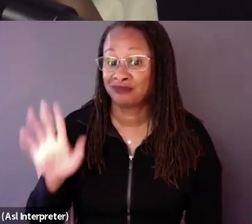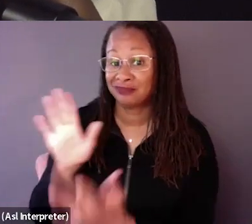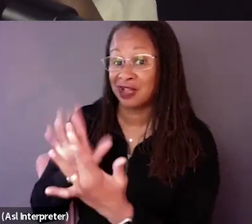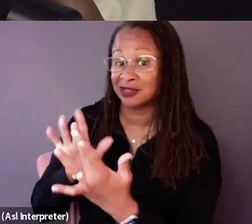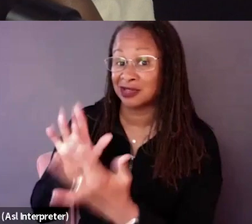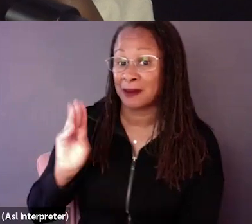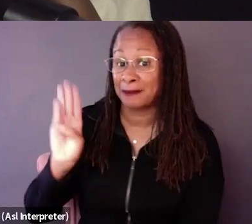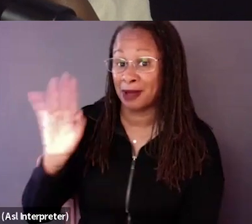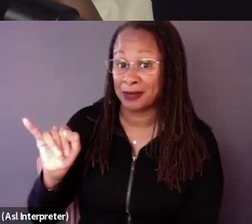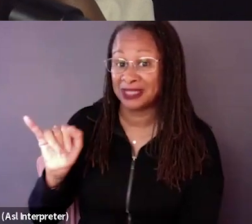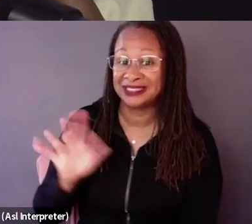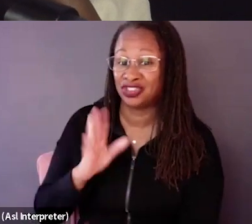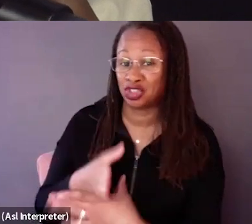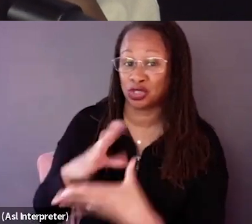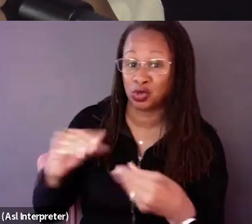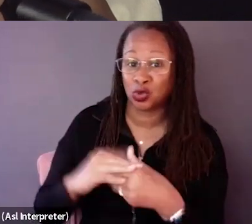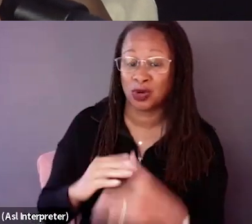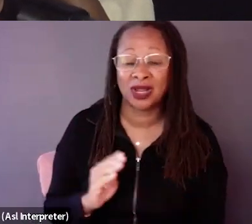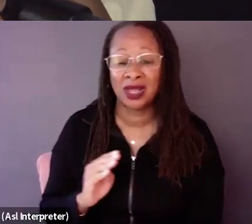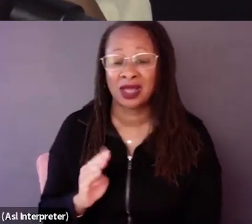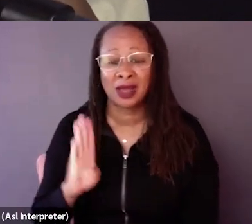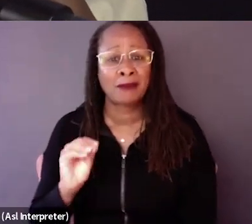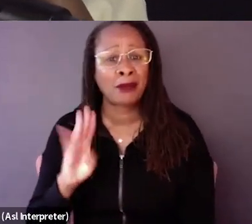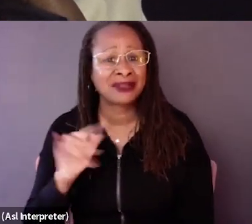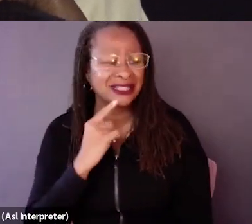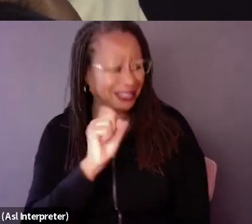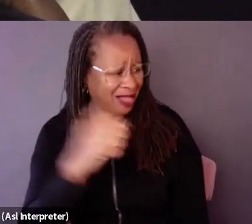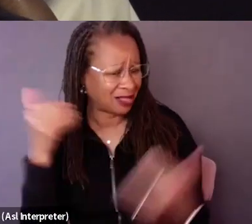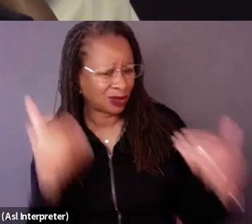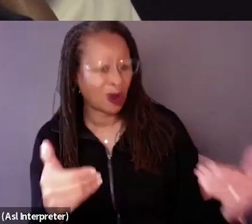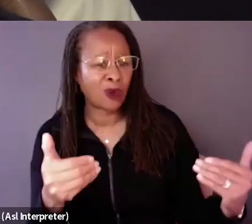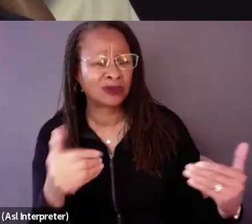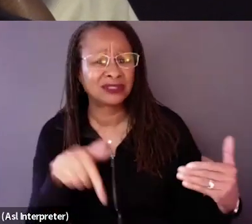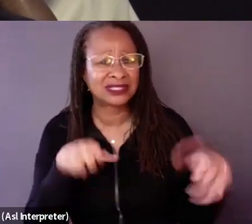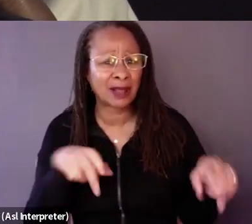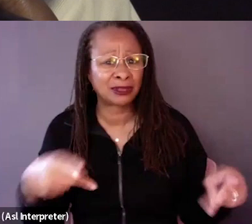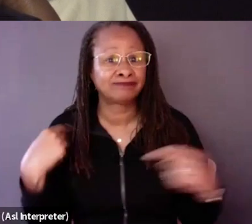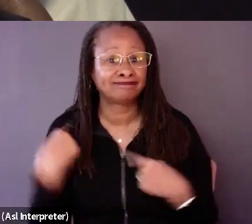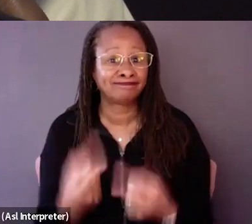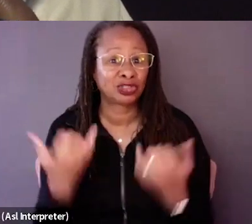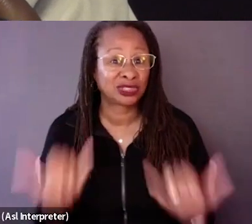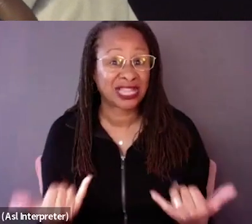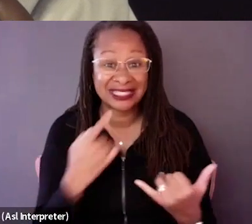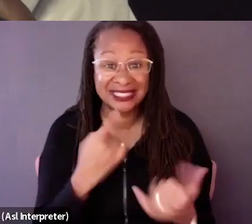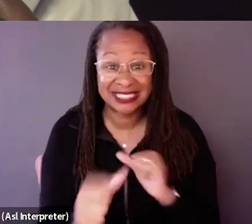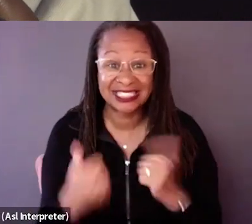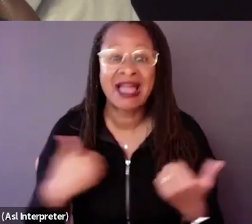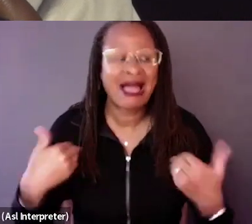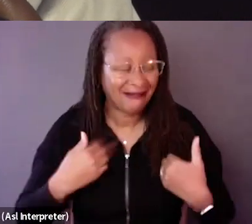were you there every day? Was it hard to convince him? All of that stuff. As a documentary filmmaker, I'd like to